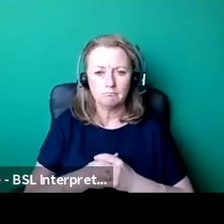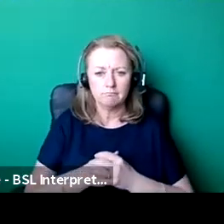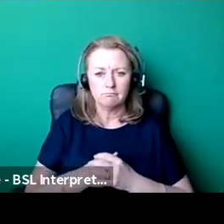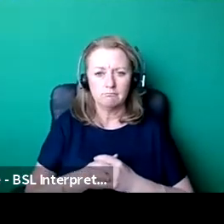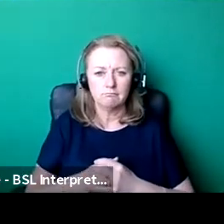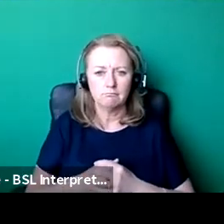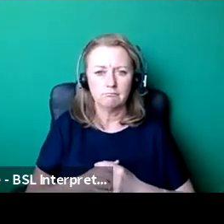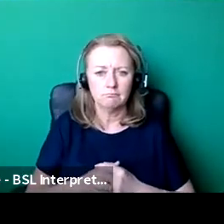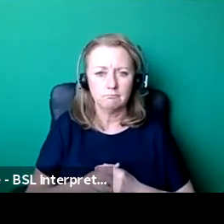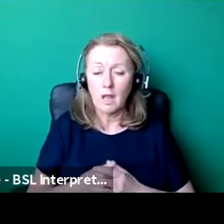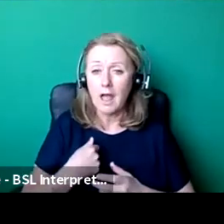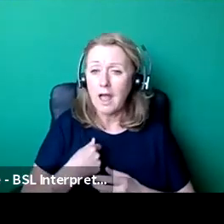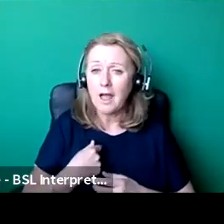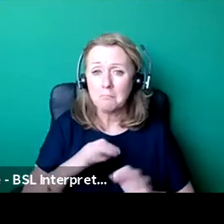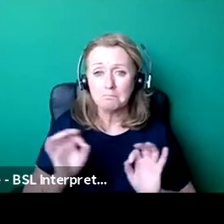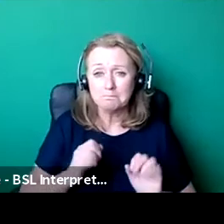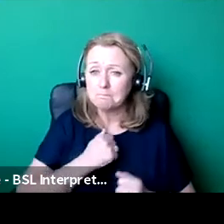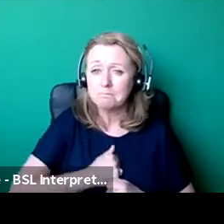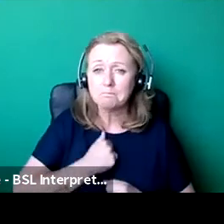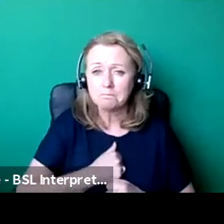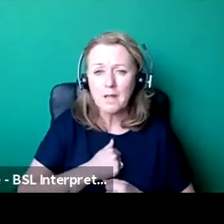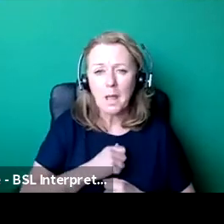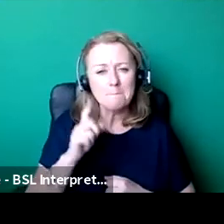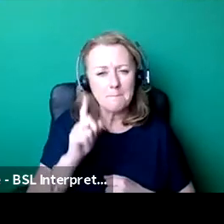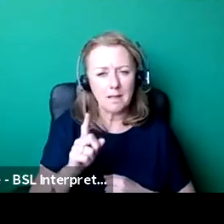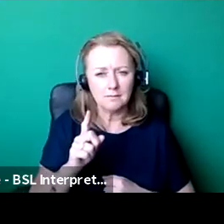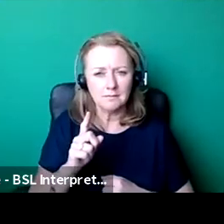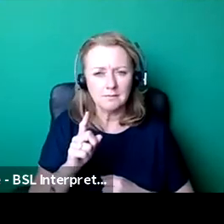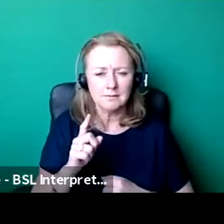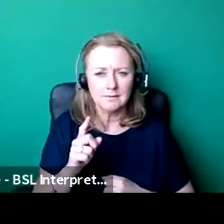Like I said, I have no regrets, but maybe there were some stories